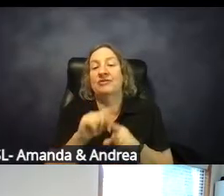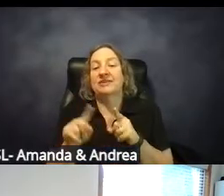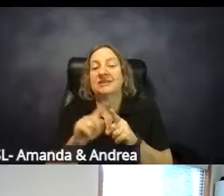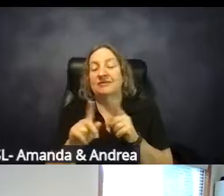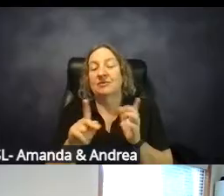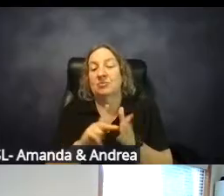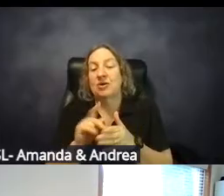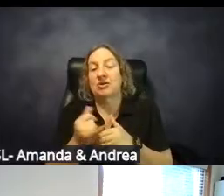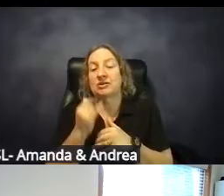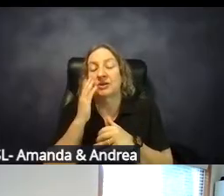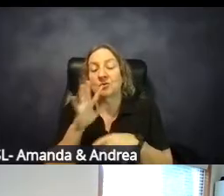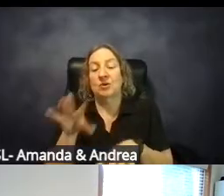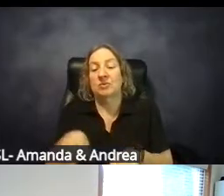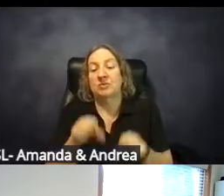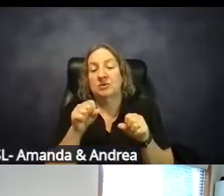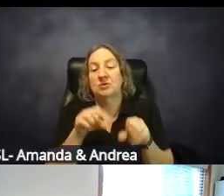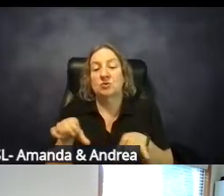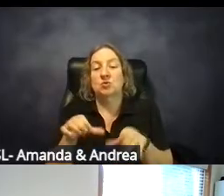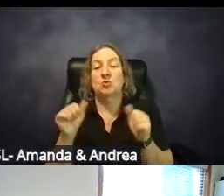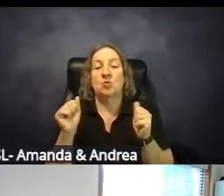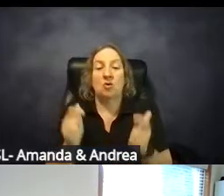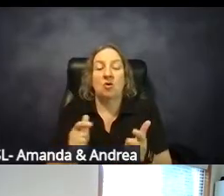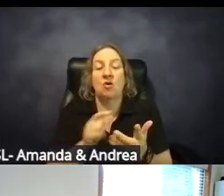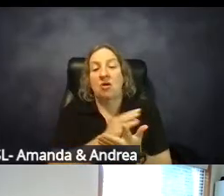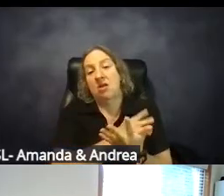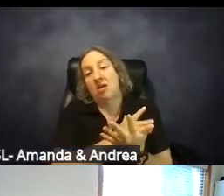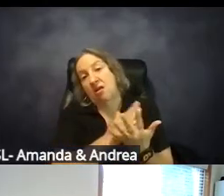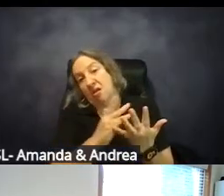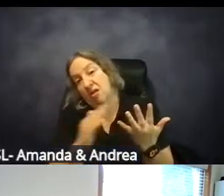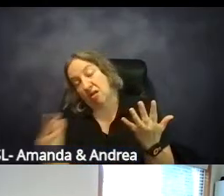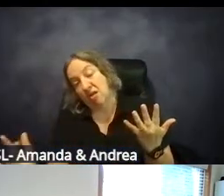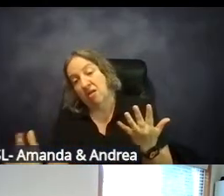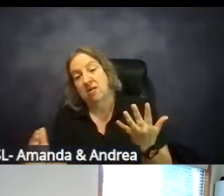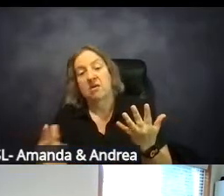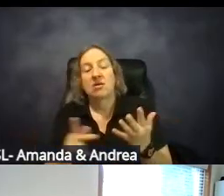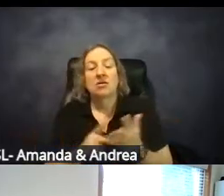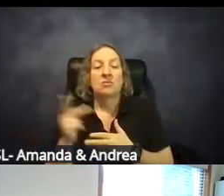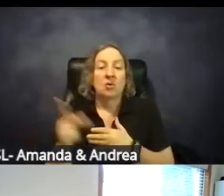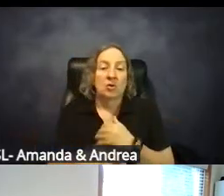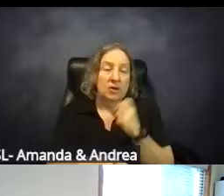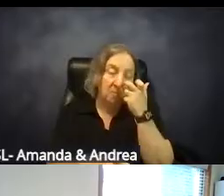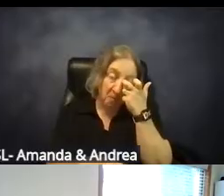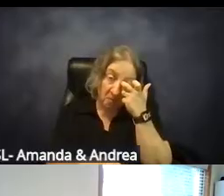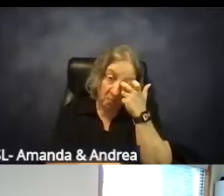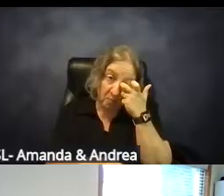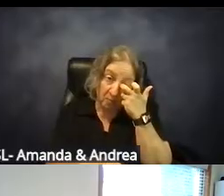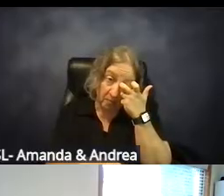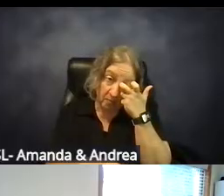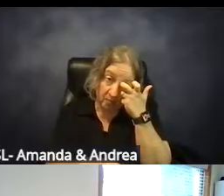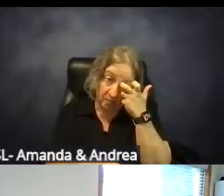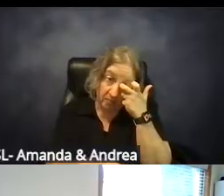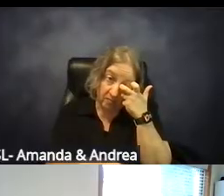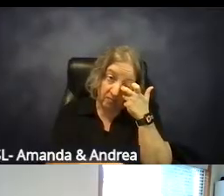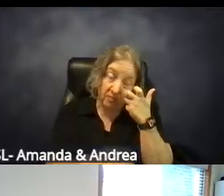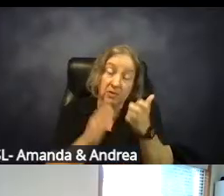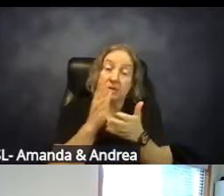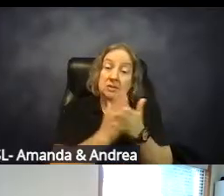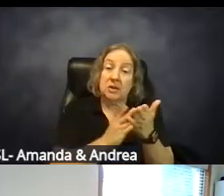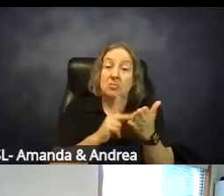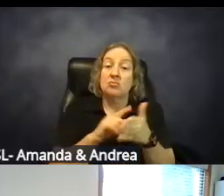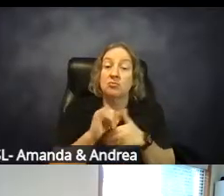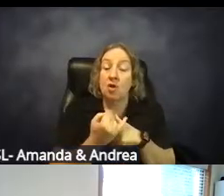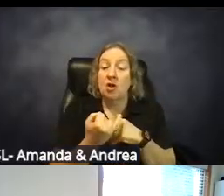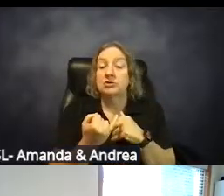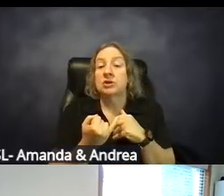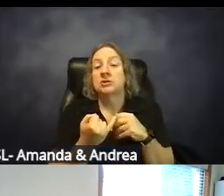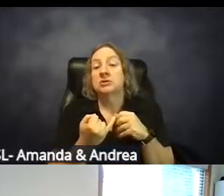be undertaking to deliver the entire 5 miles of the program. Some of those projects are delivered in a way